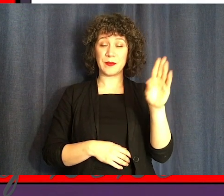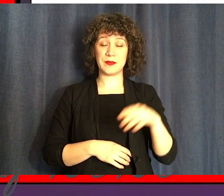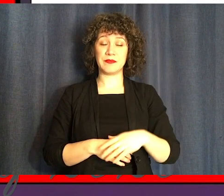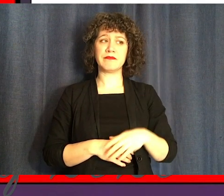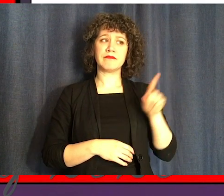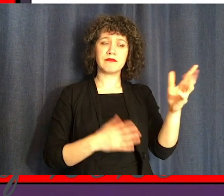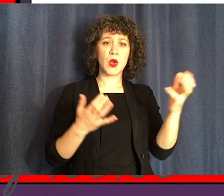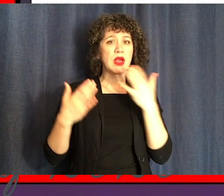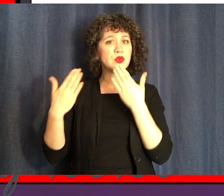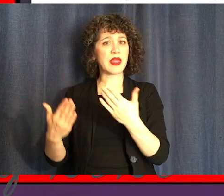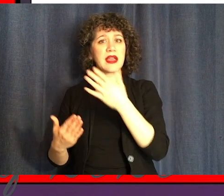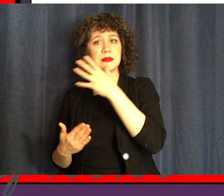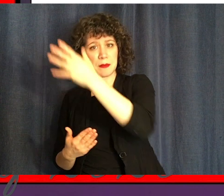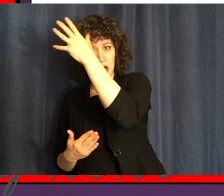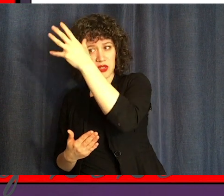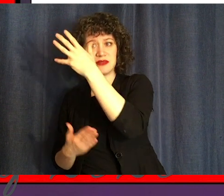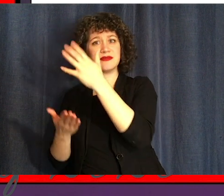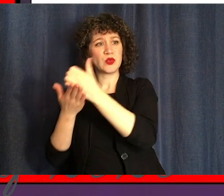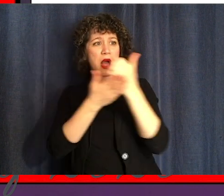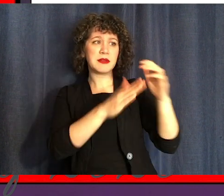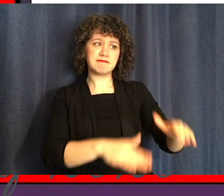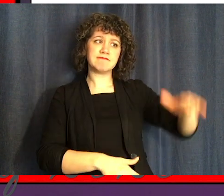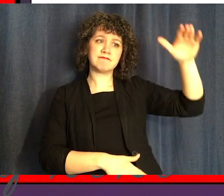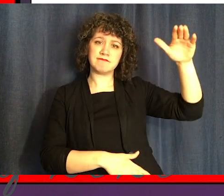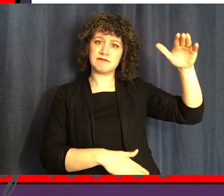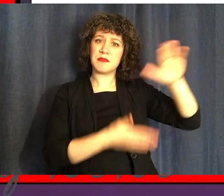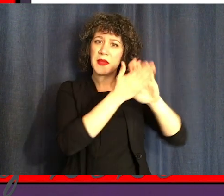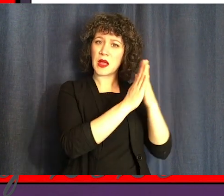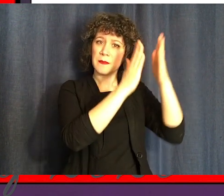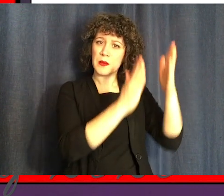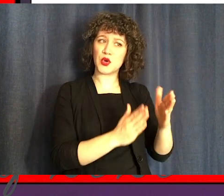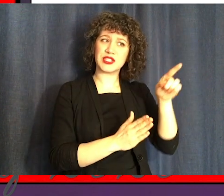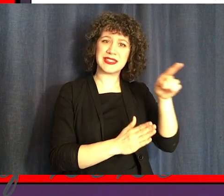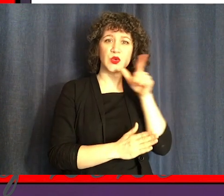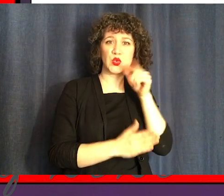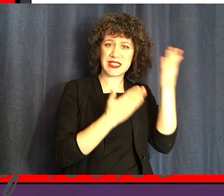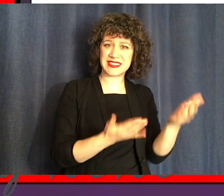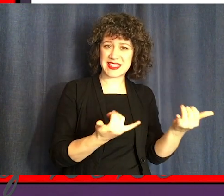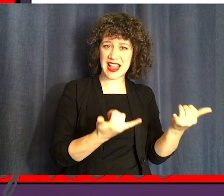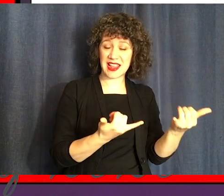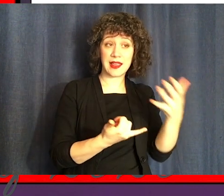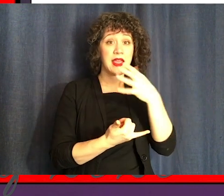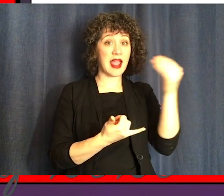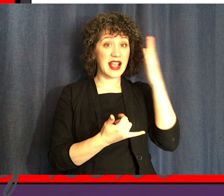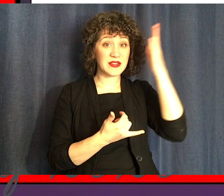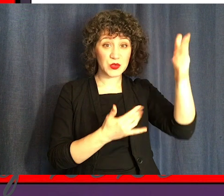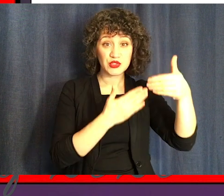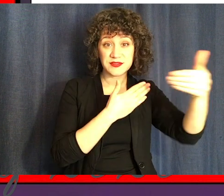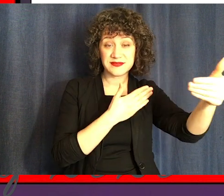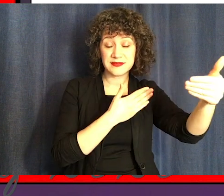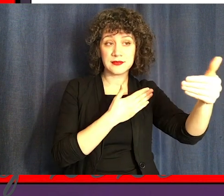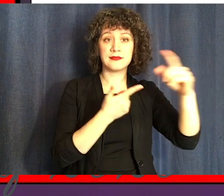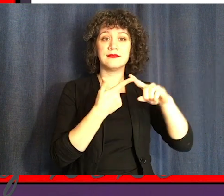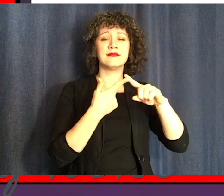Jordan would like to thank his parents for helping raise him to be the person he is today and in the future. His girlfriend for being there